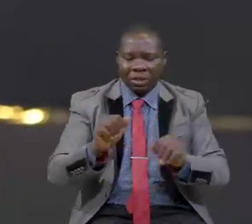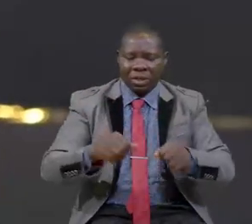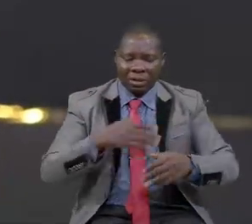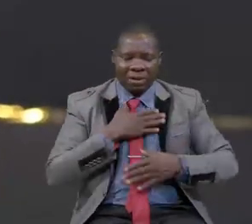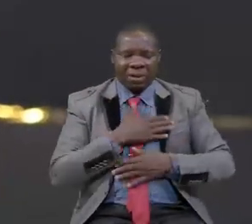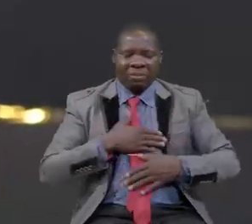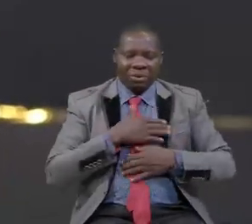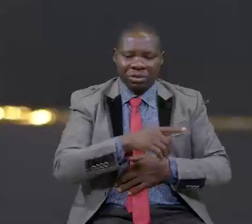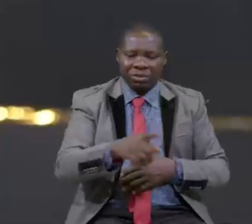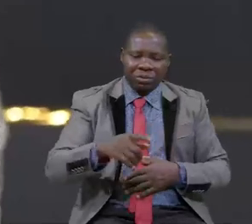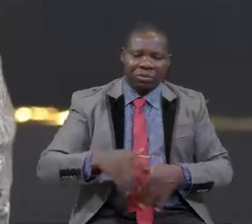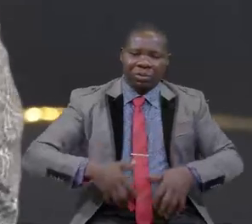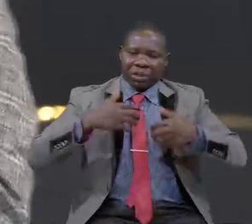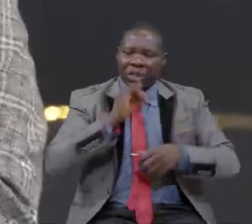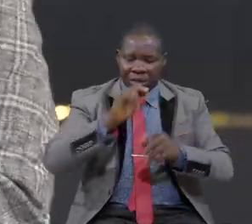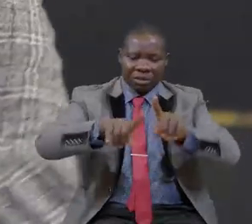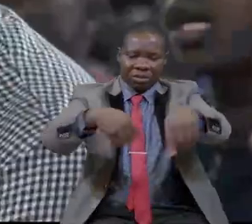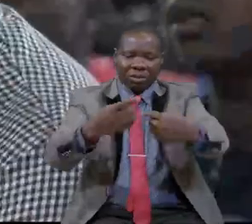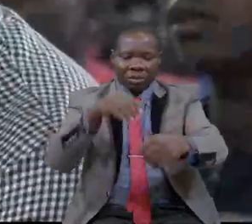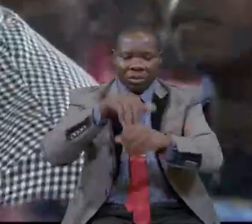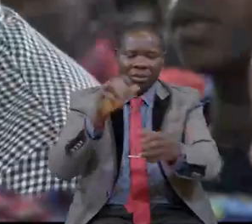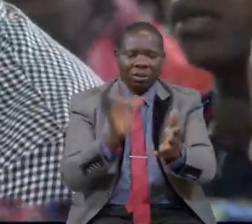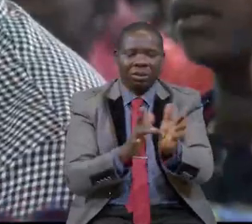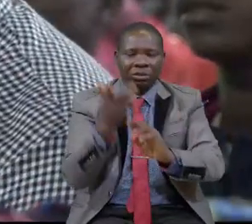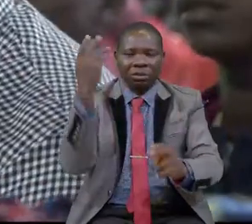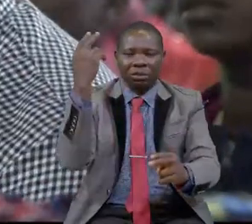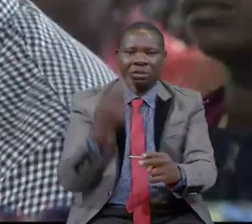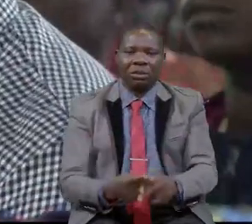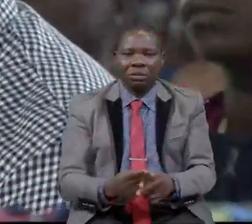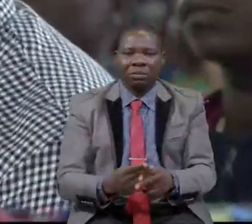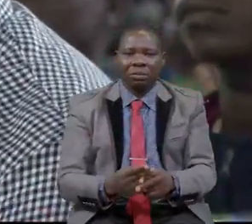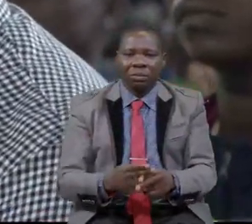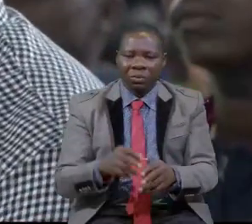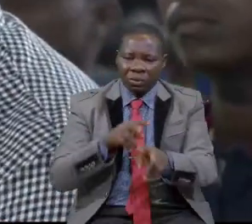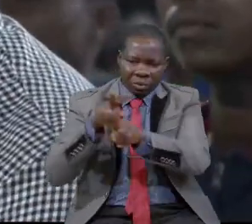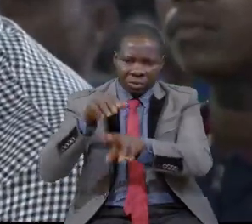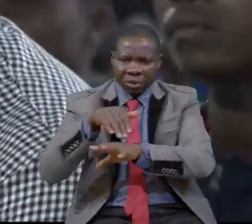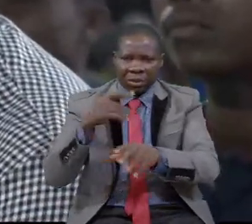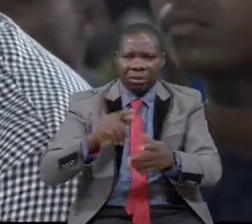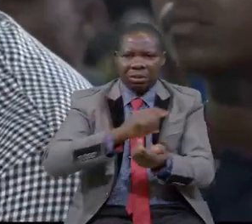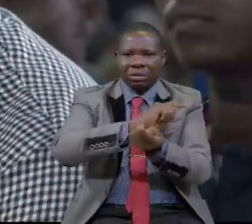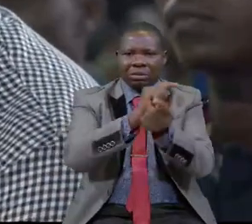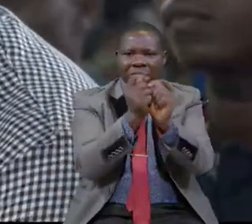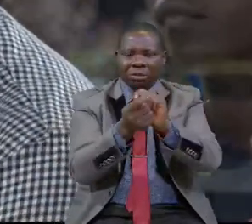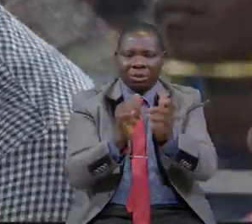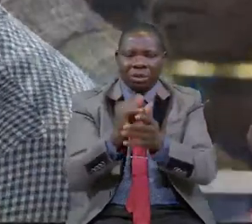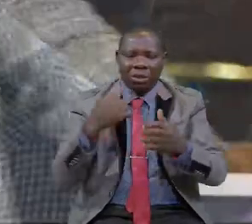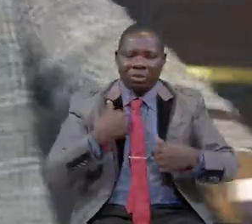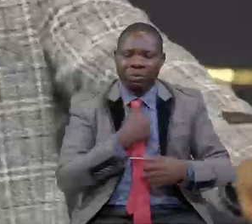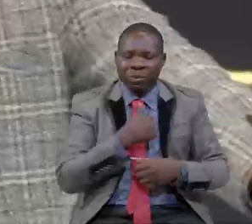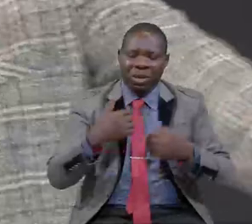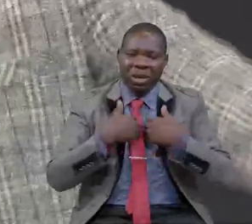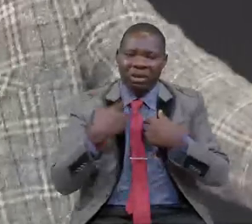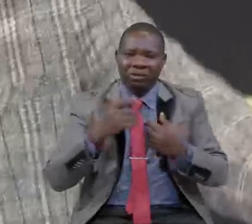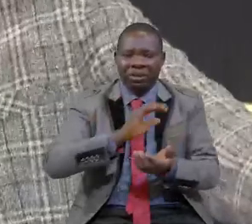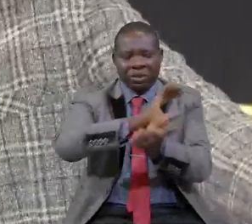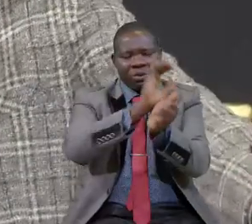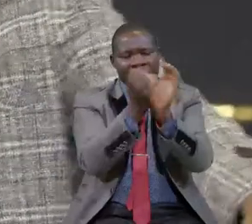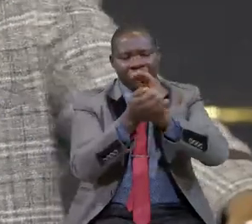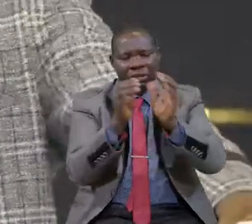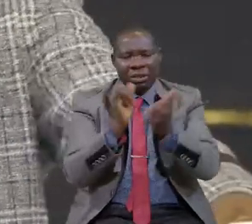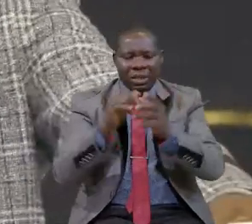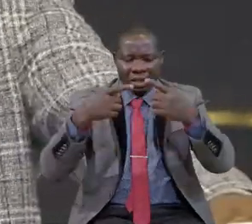gone in Jesus' name. And look at the transformation we have. The conversion that takes place in